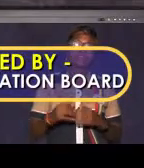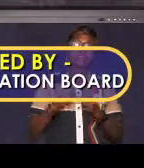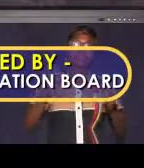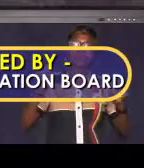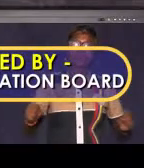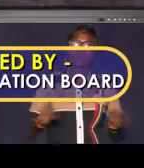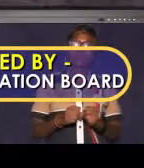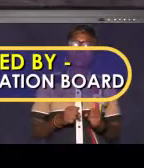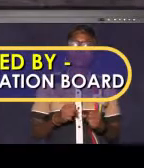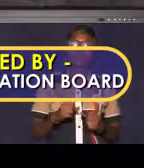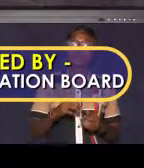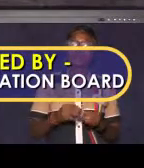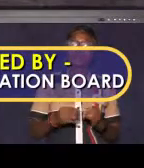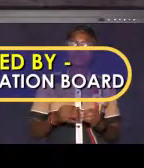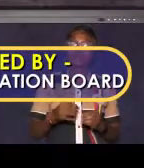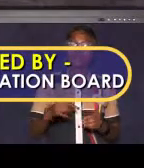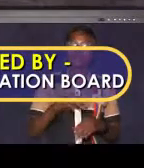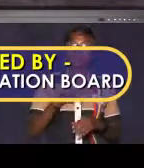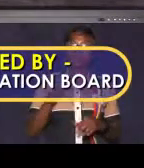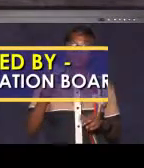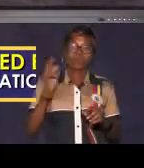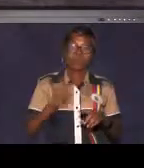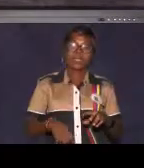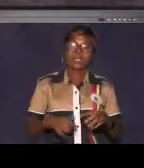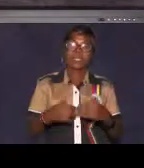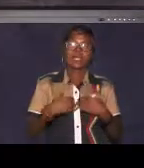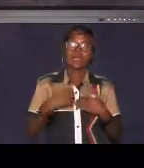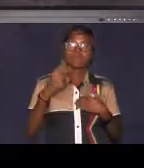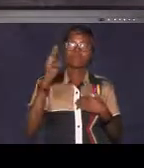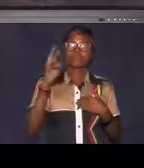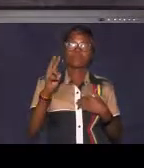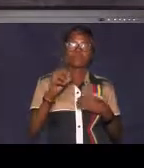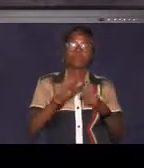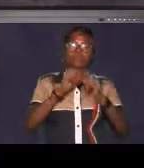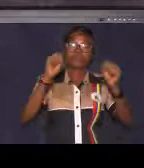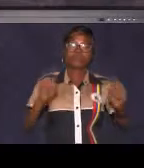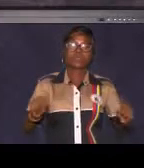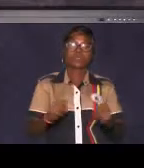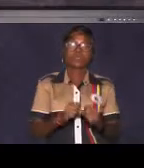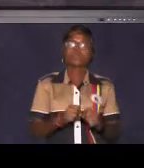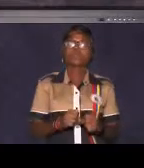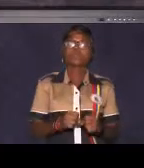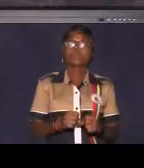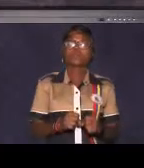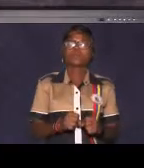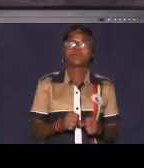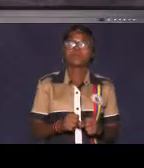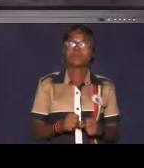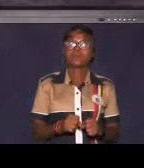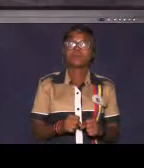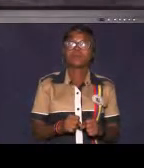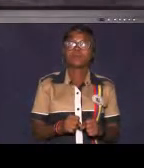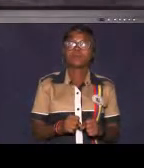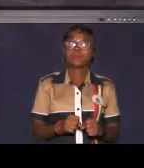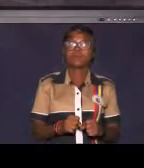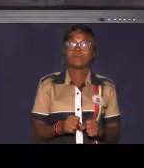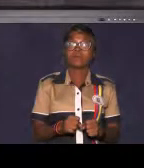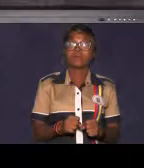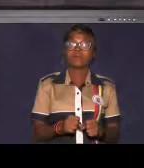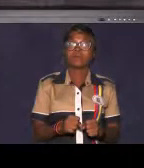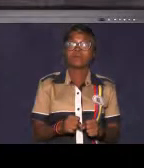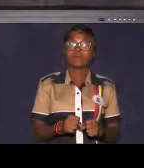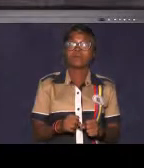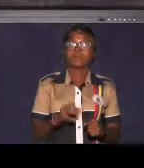is 4, and that is because you cannot have 2 squares and call it a square. If you have 2 squares like this, okay, let me pick a white pen